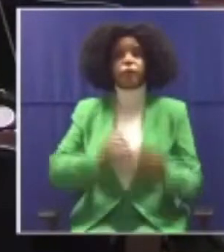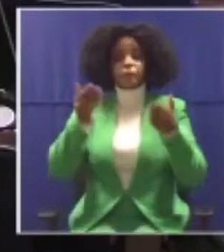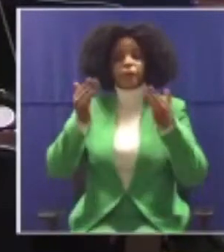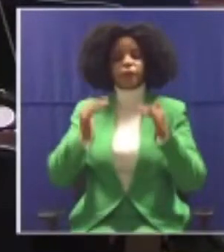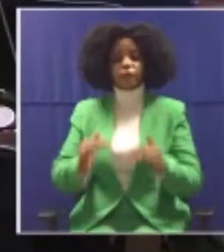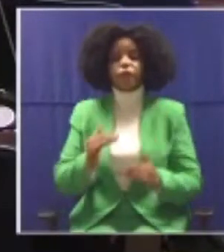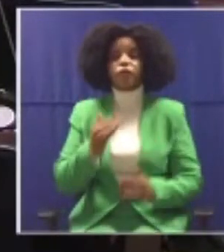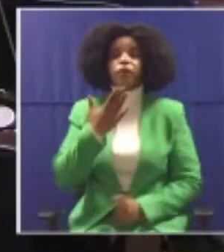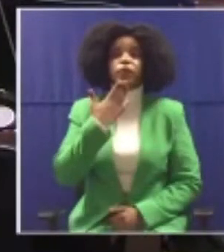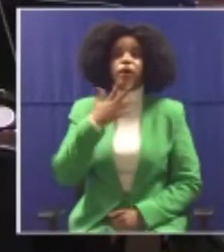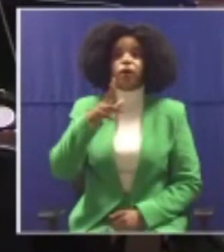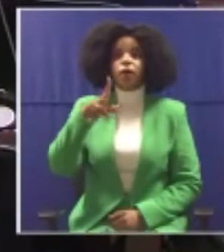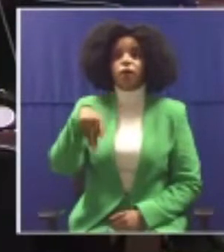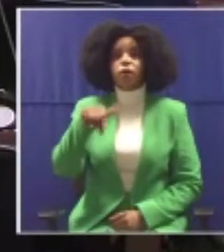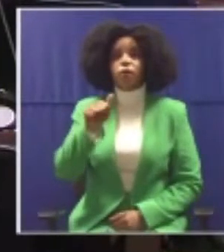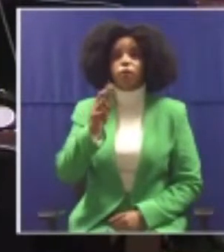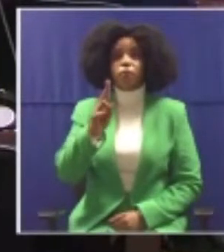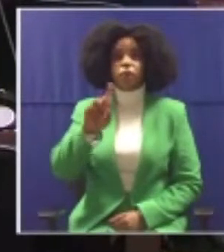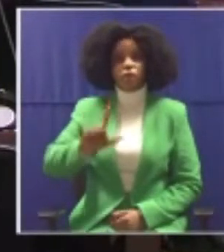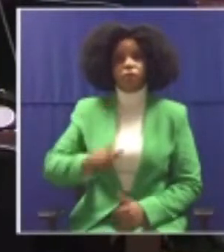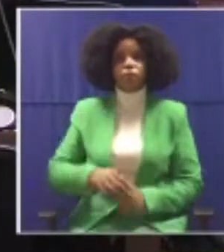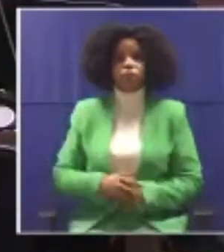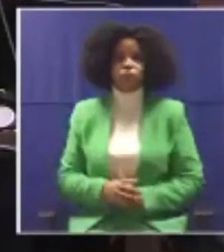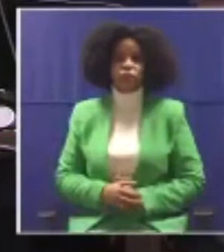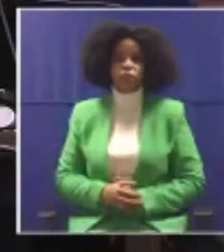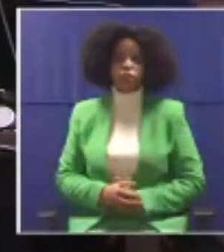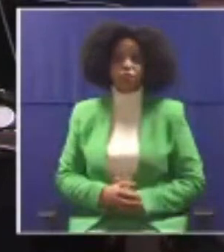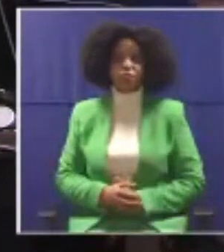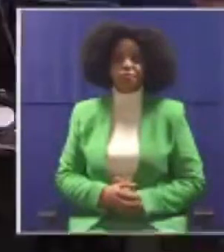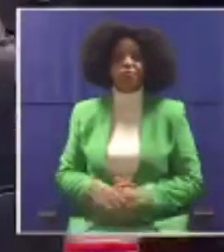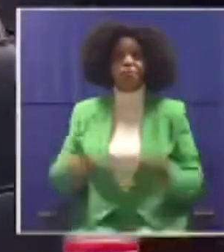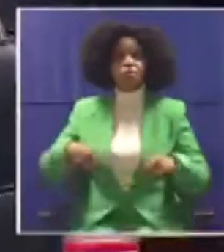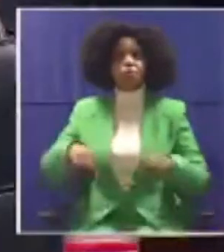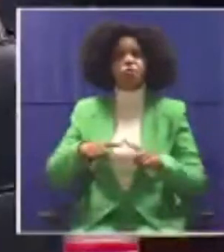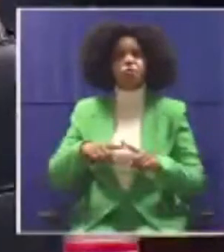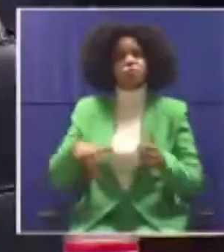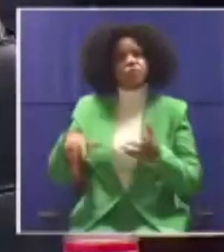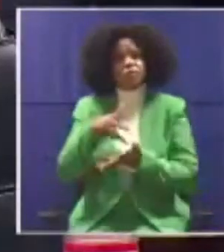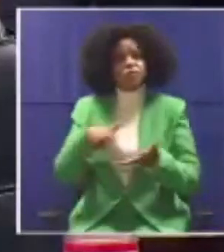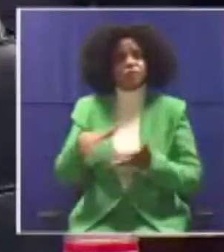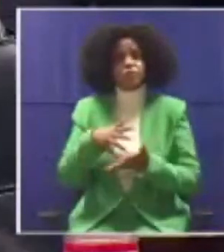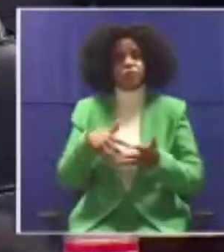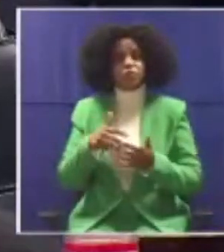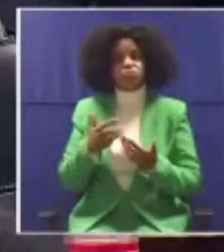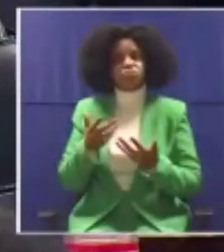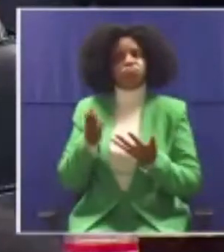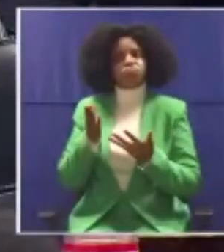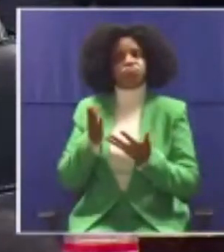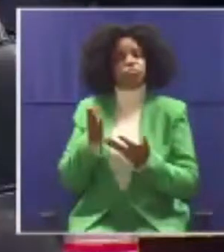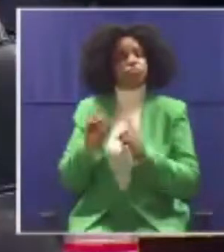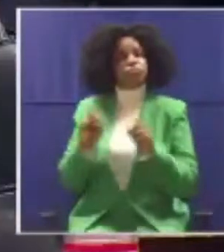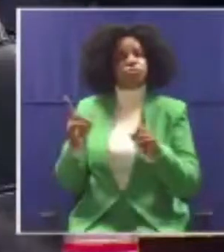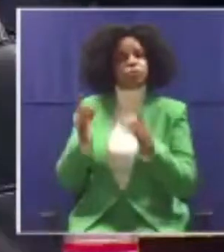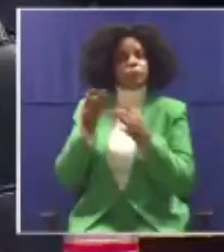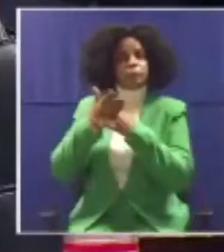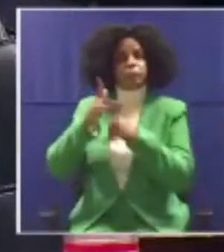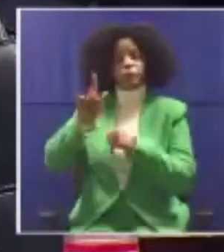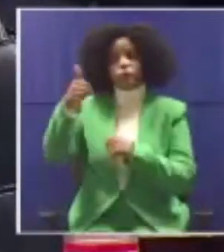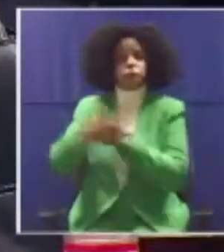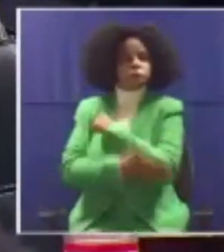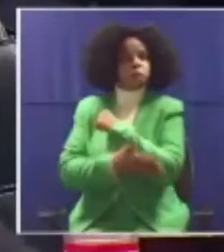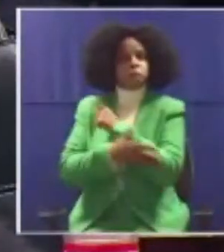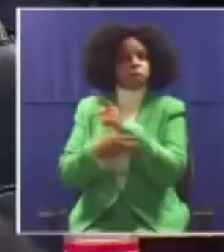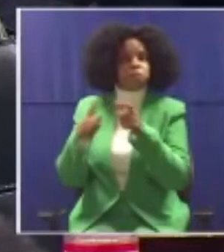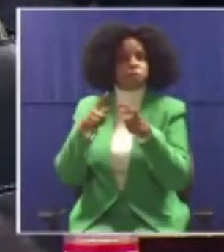Thank you, Chairperson. We talk about sovereignty, but we also have protocols and charters as the African